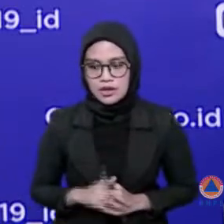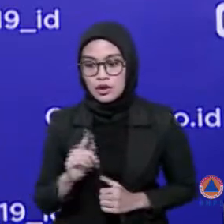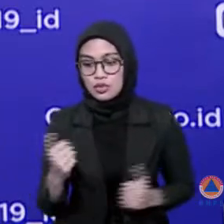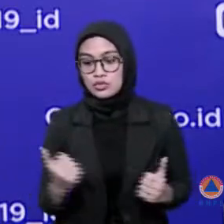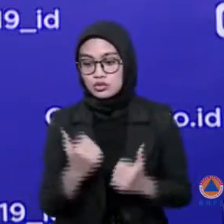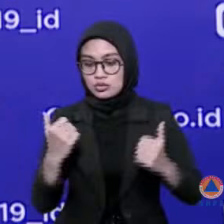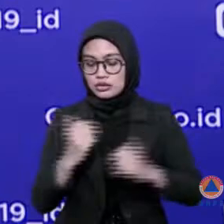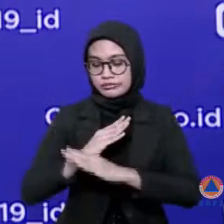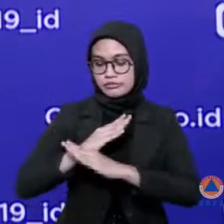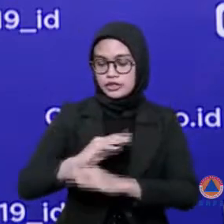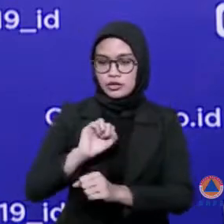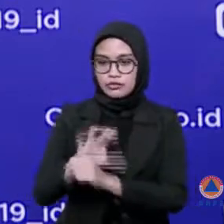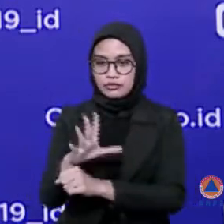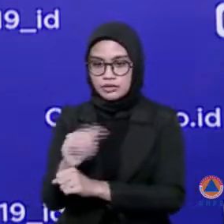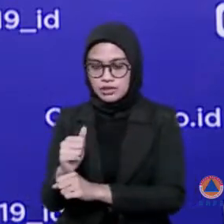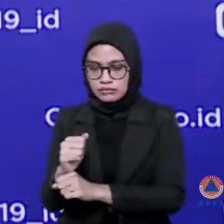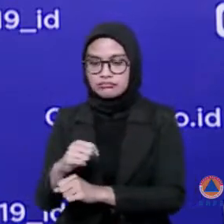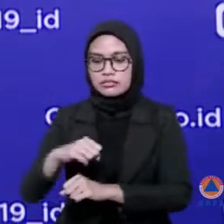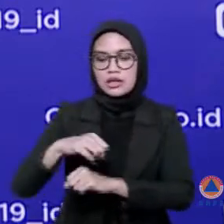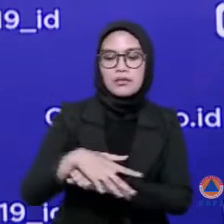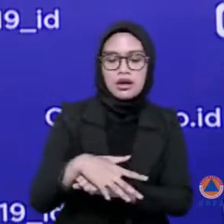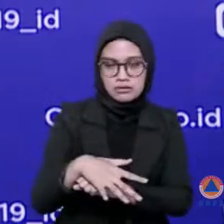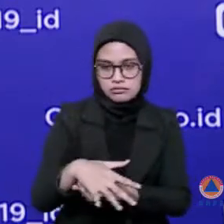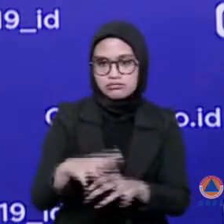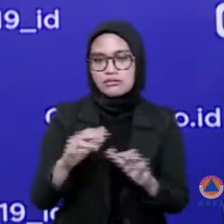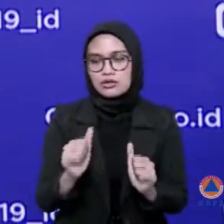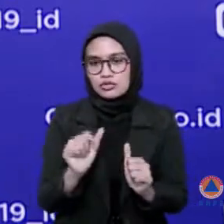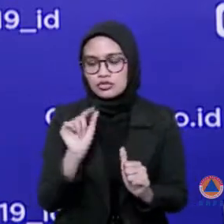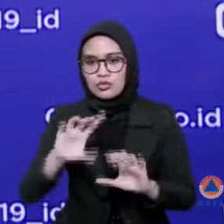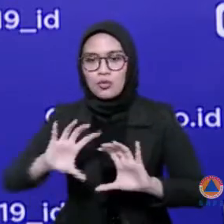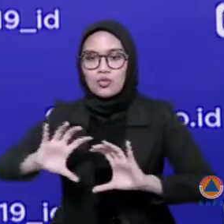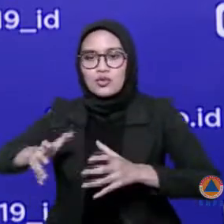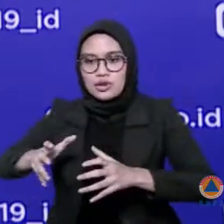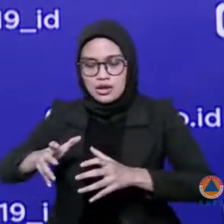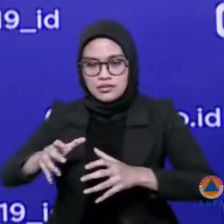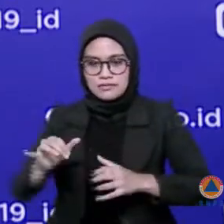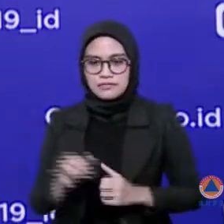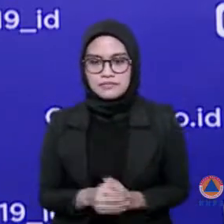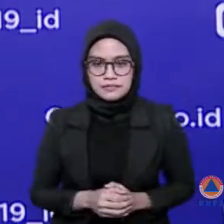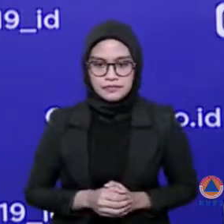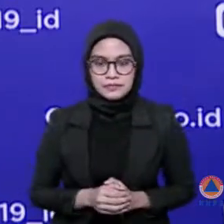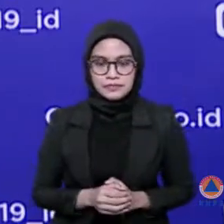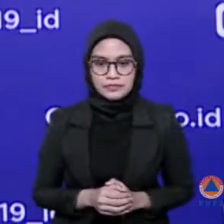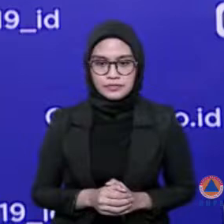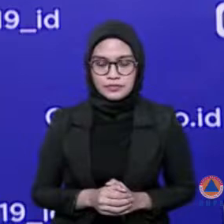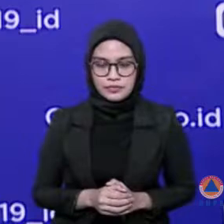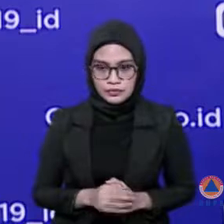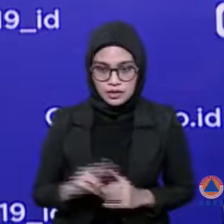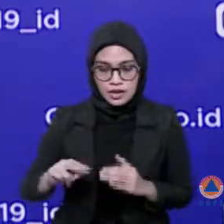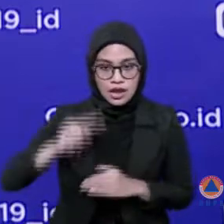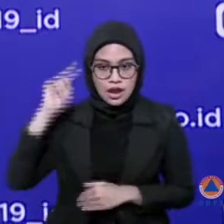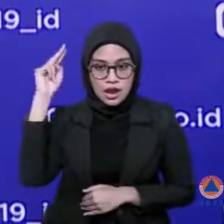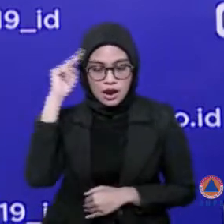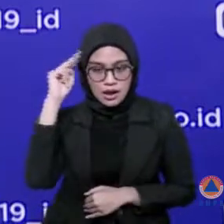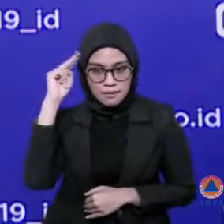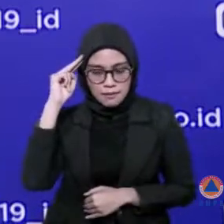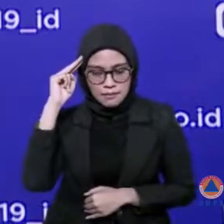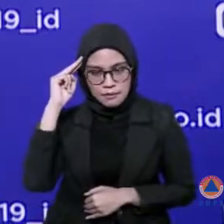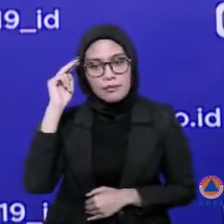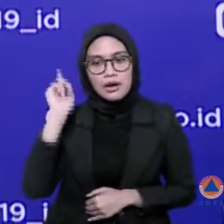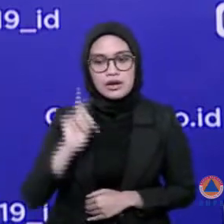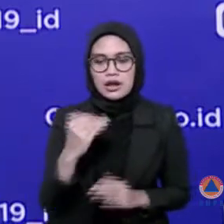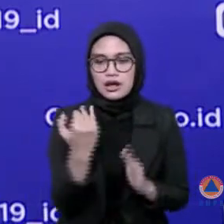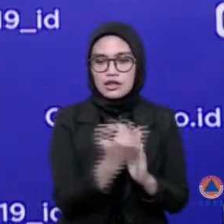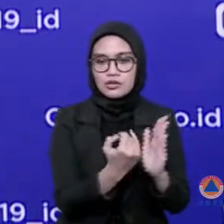on the development of the cases at the global level. On the other hand, the Saudi Arabian Aviation